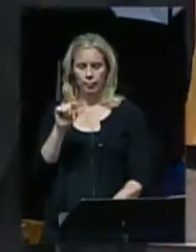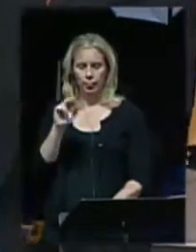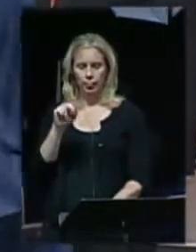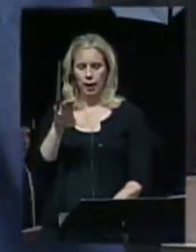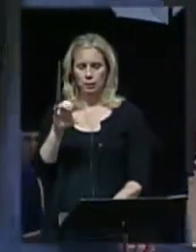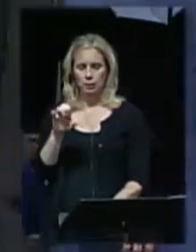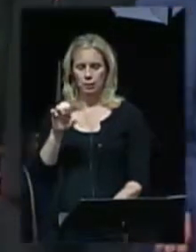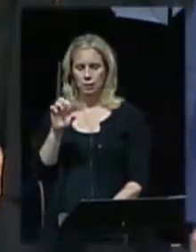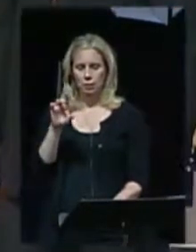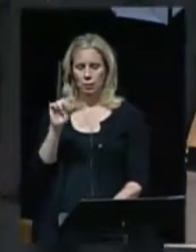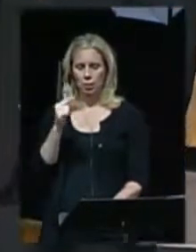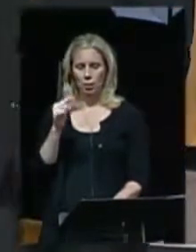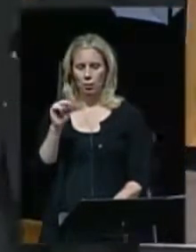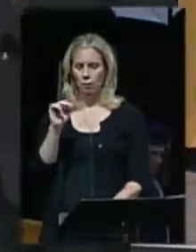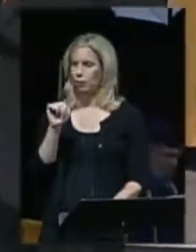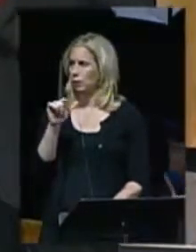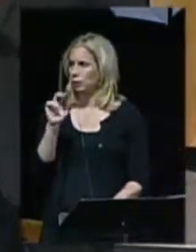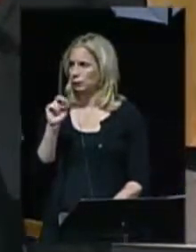Lance Runglin.